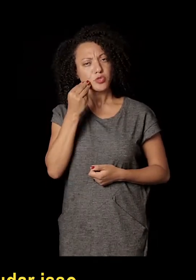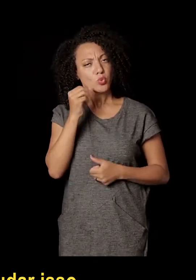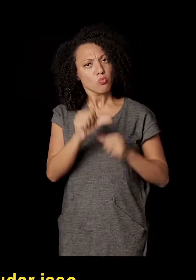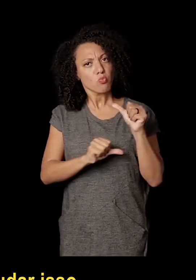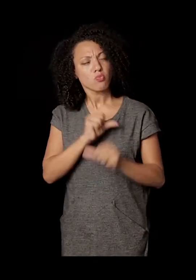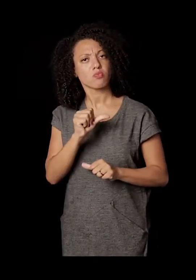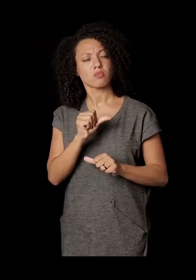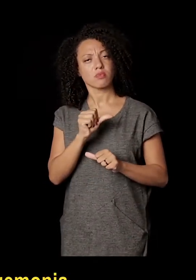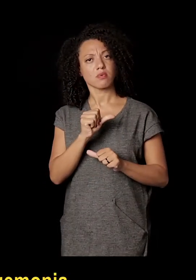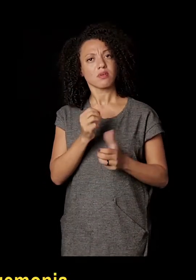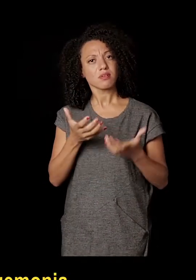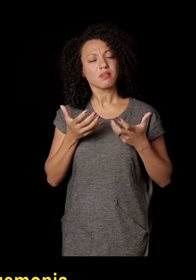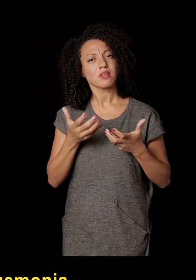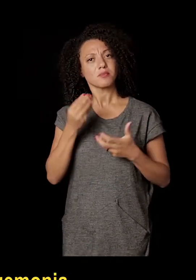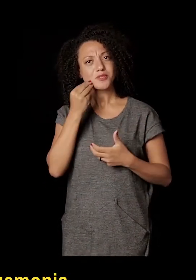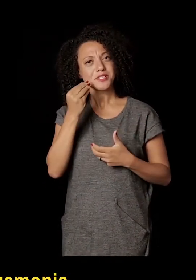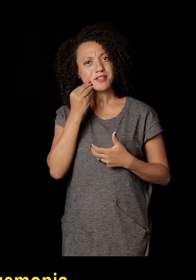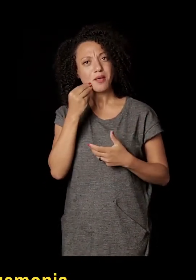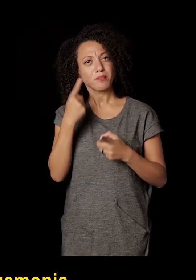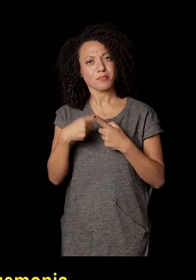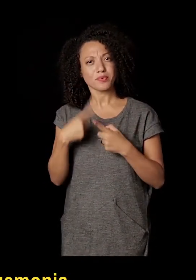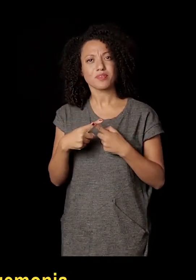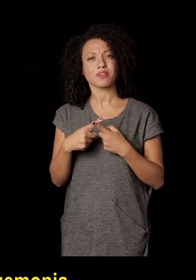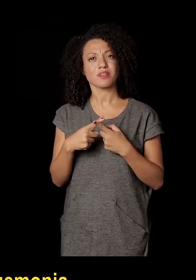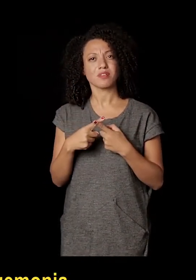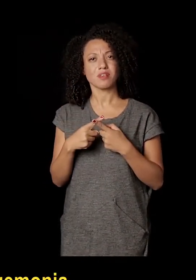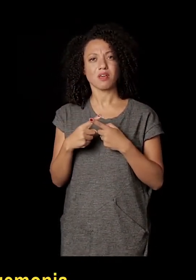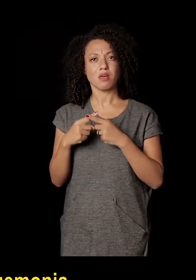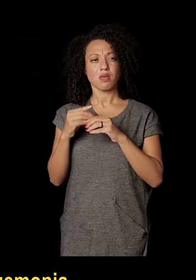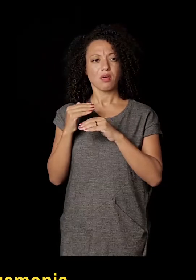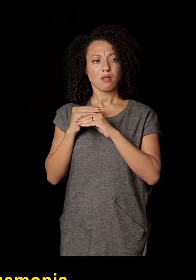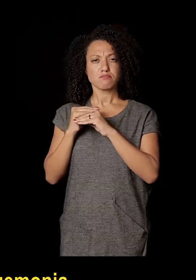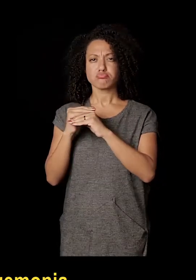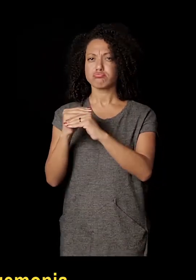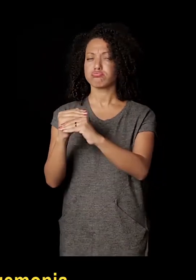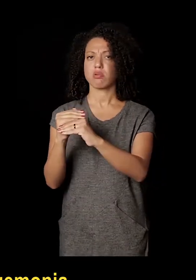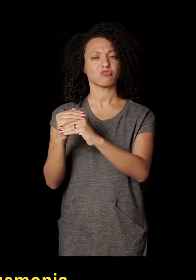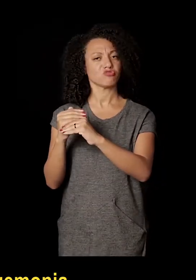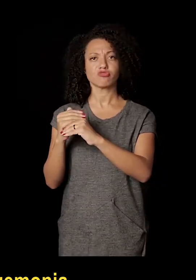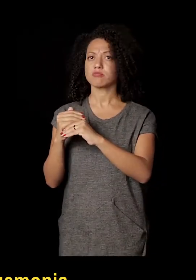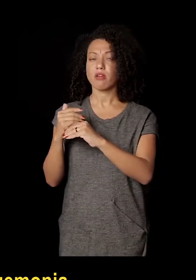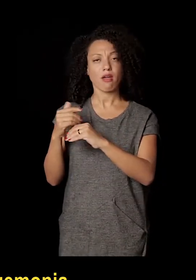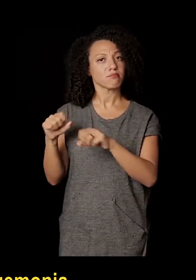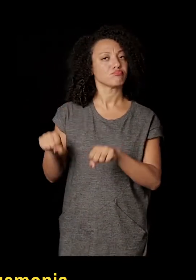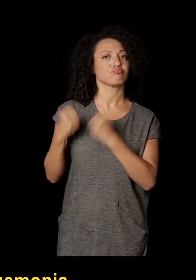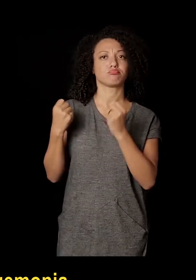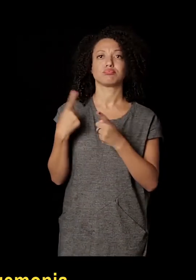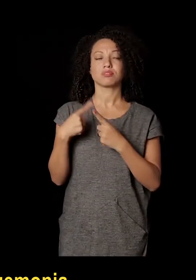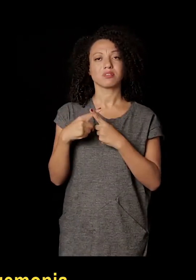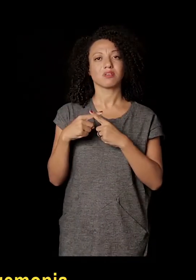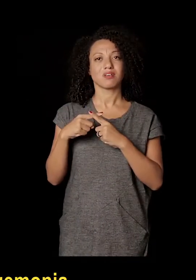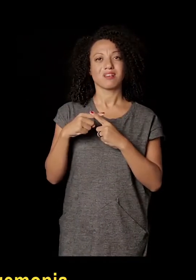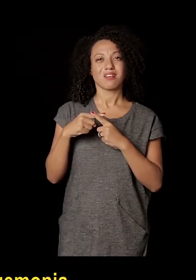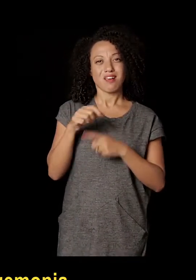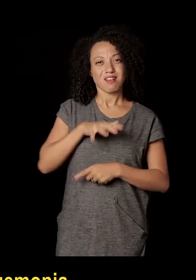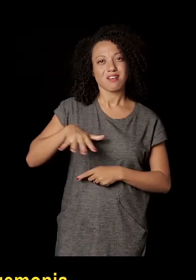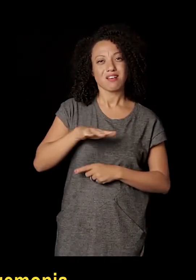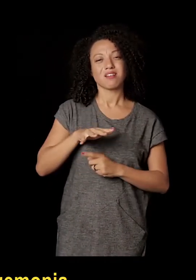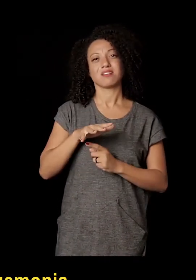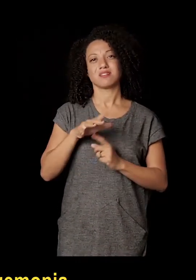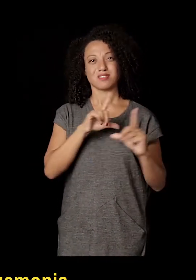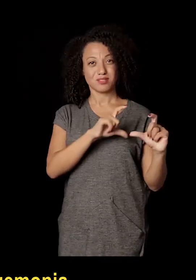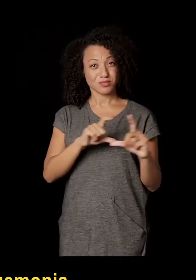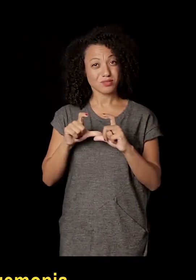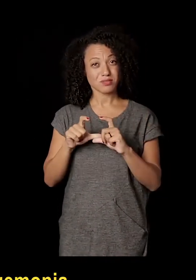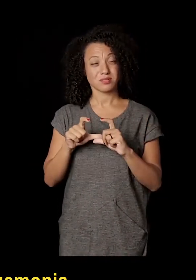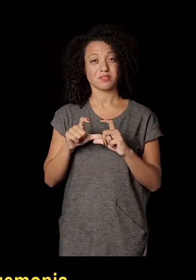that. We wanted to try to break down the hegemony, the hierarchy of both